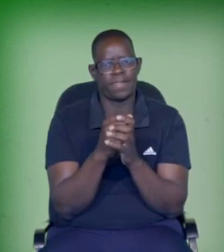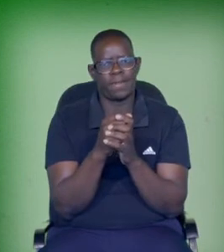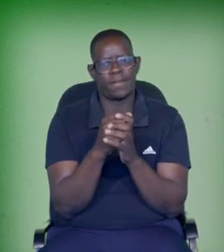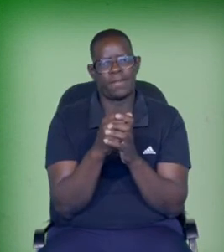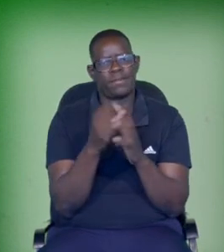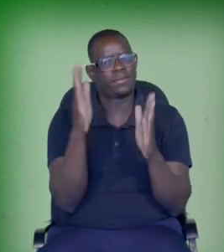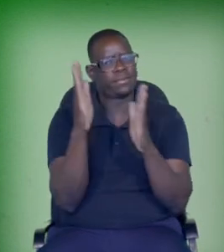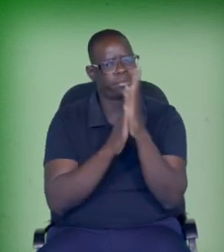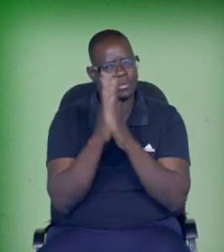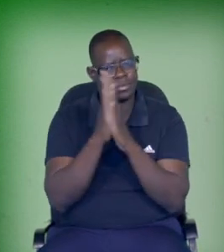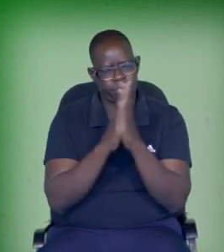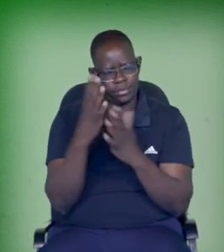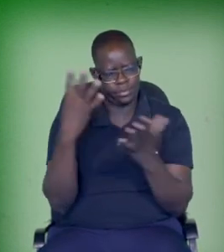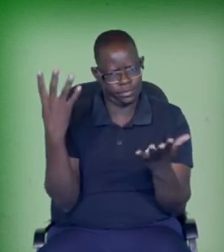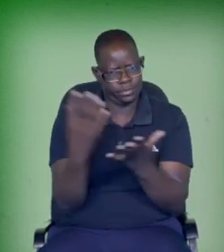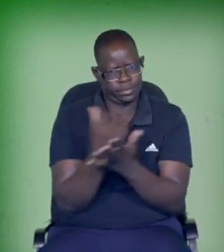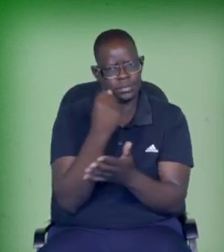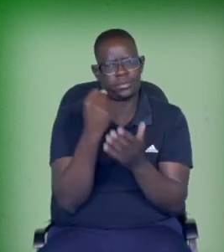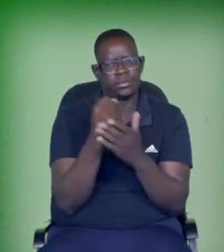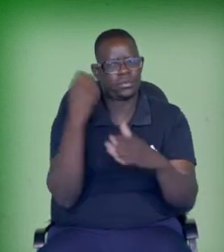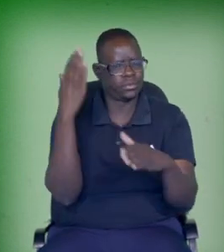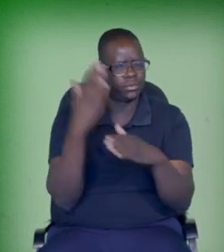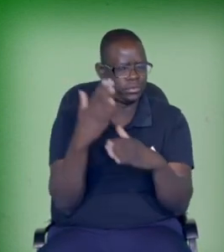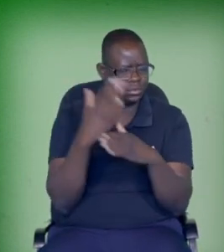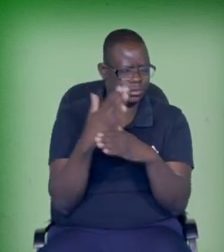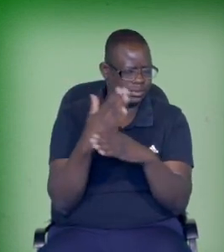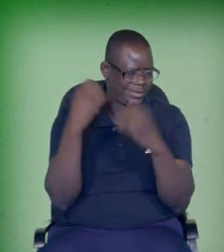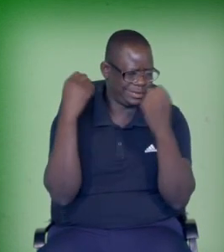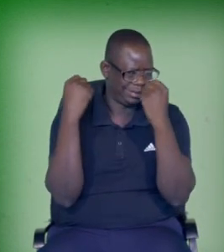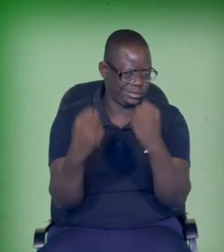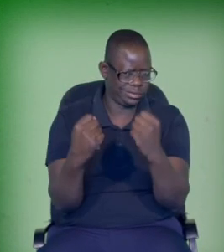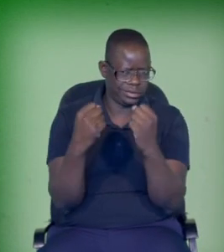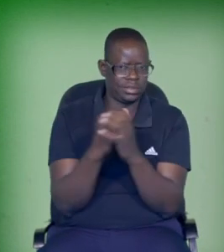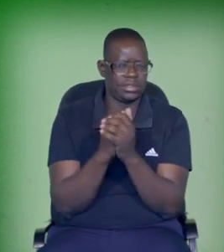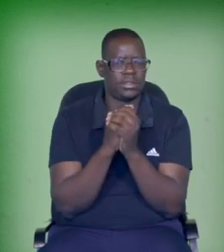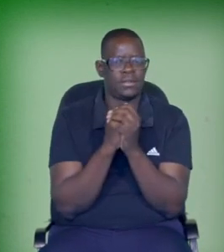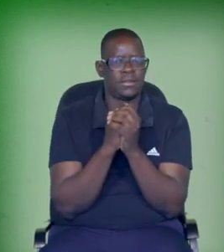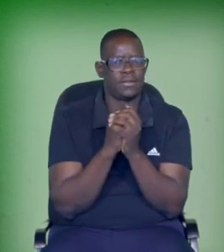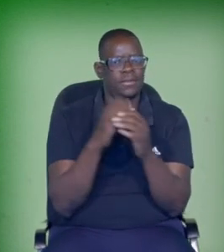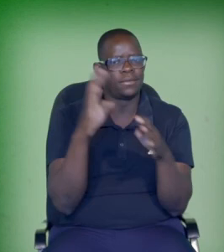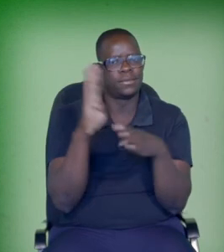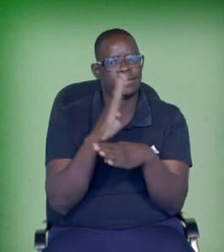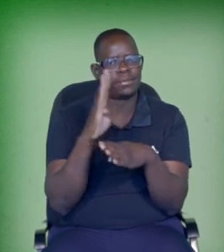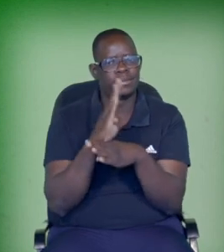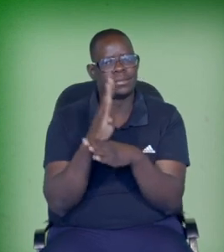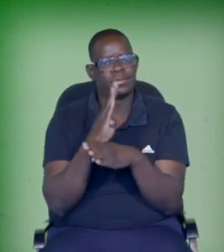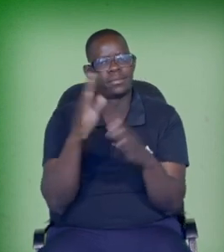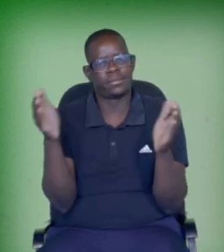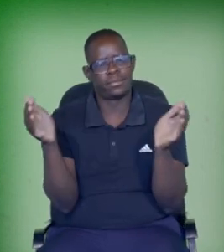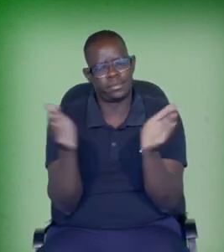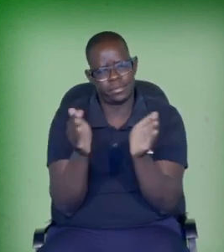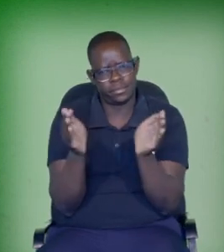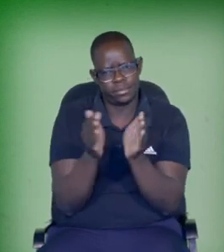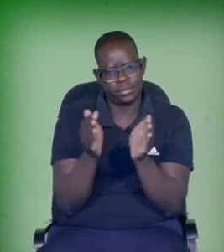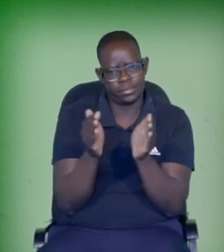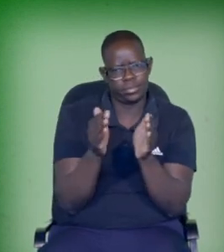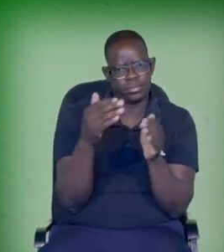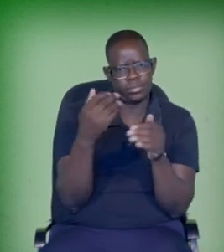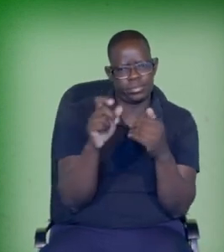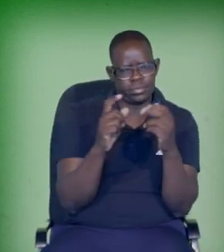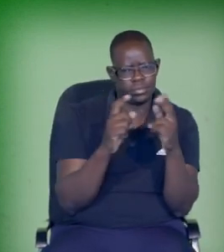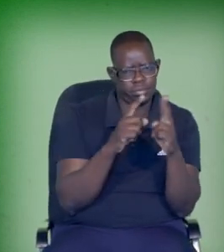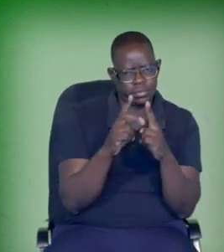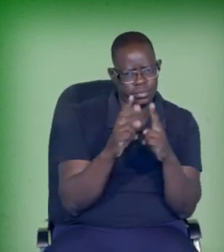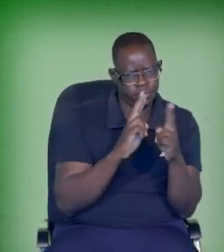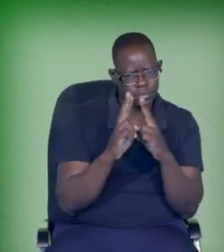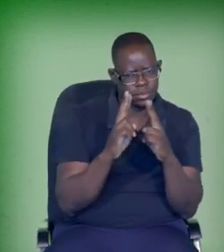highly interested in the success of business and will work very hard. The business is small enough for the owner to have close personal contact